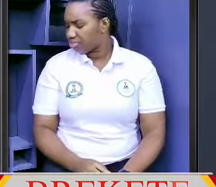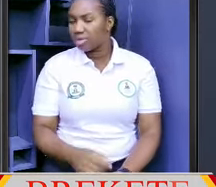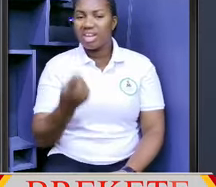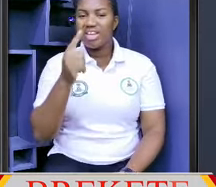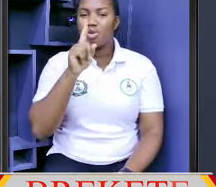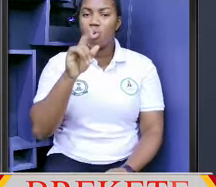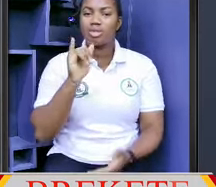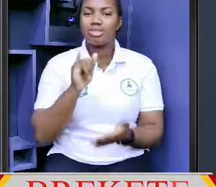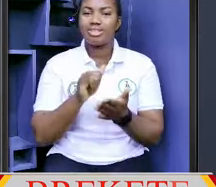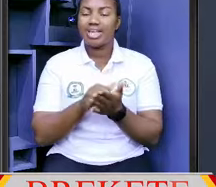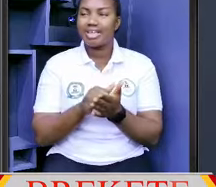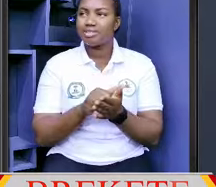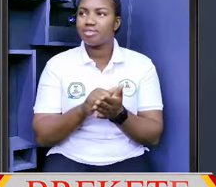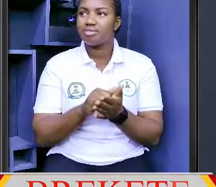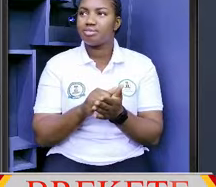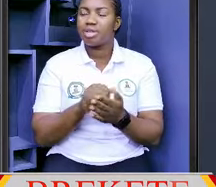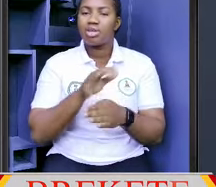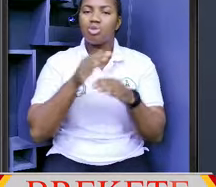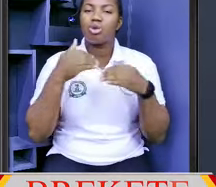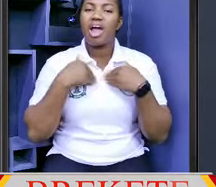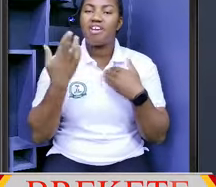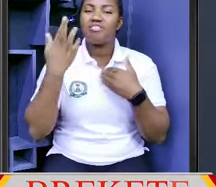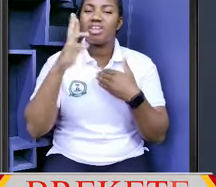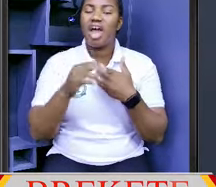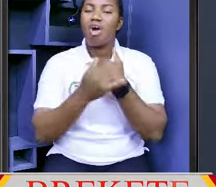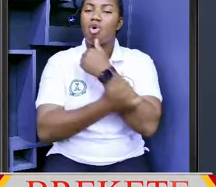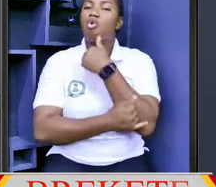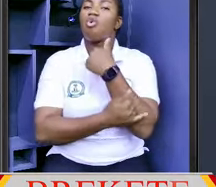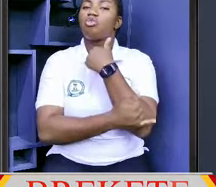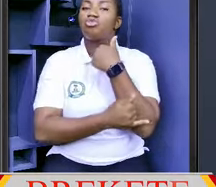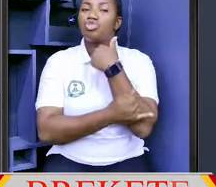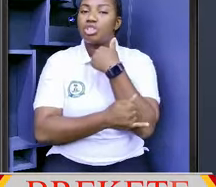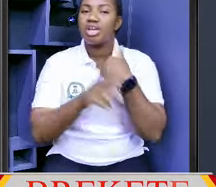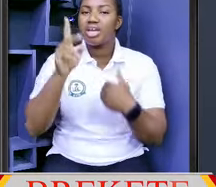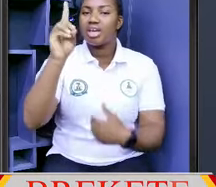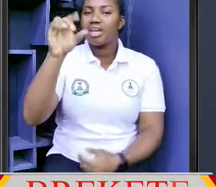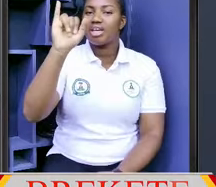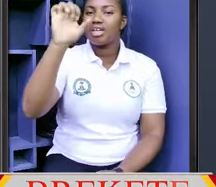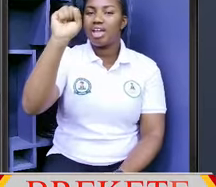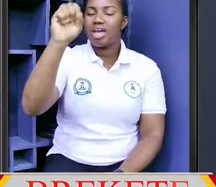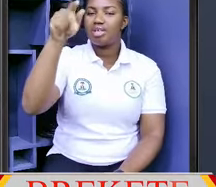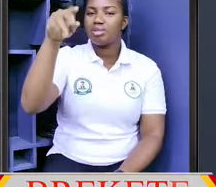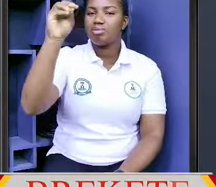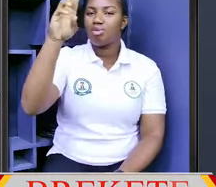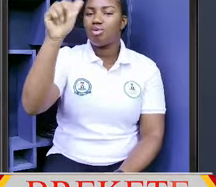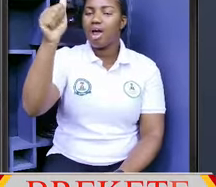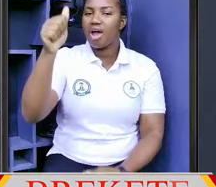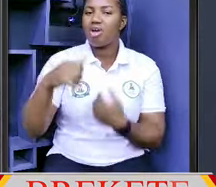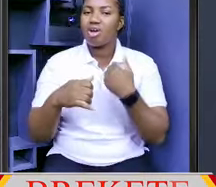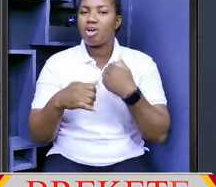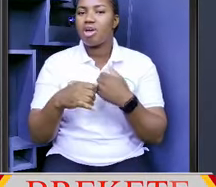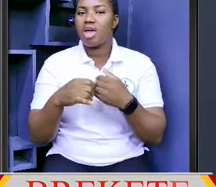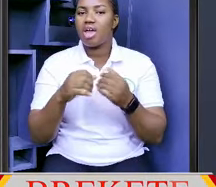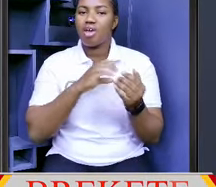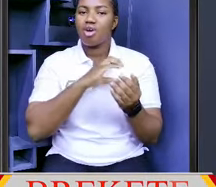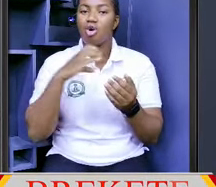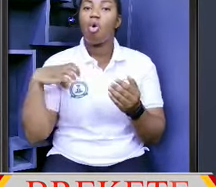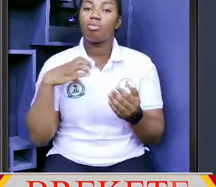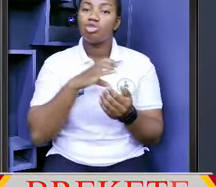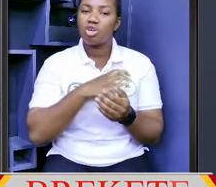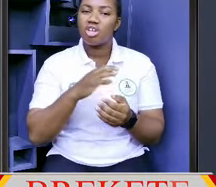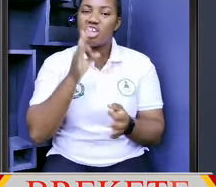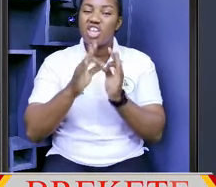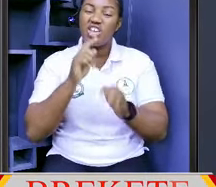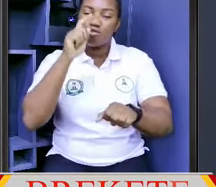The ones we no get their country diaspora's commission. You touch their one citizen, they can go to war with you. You go